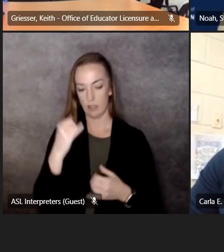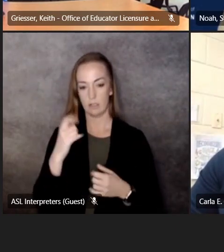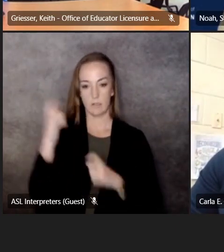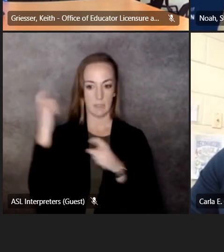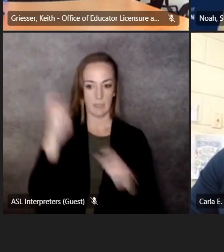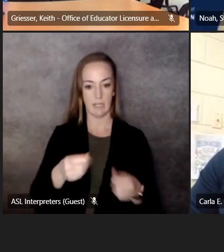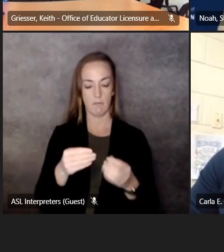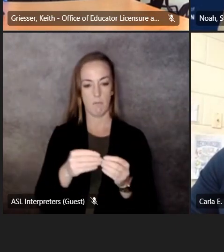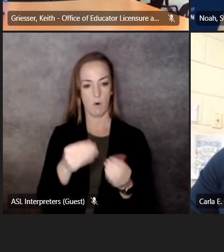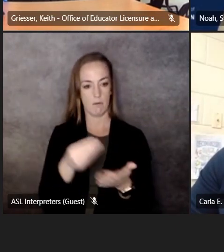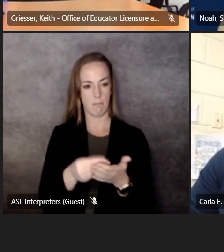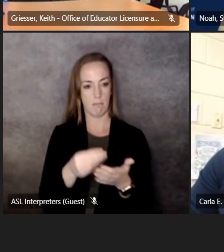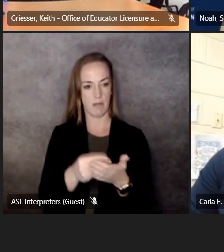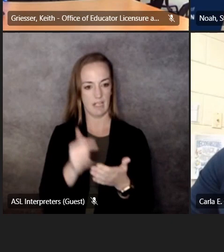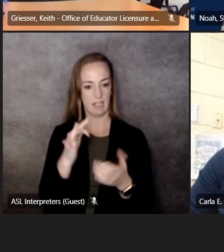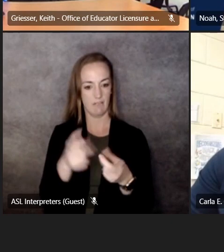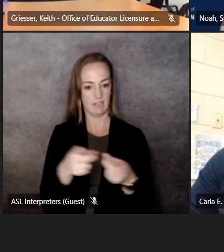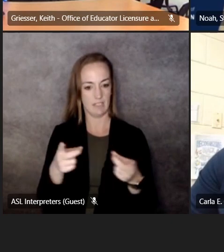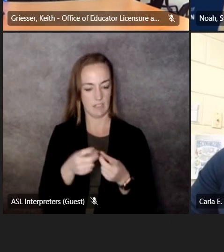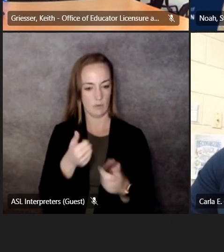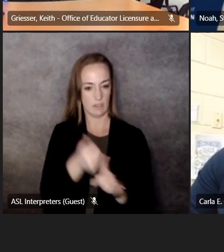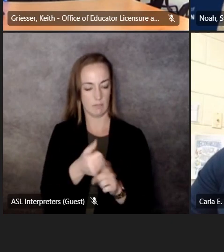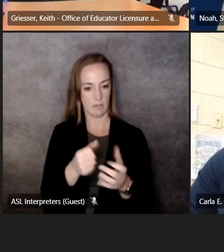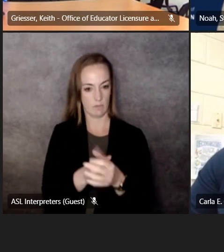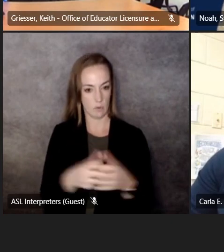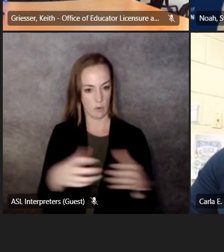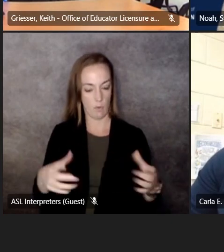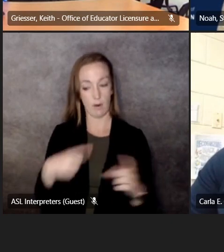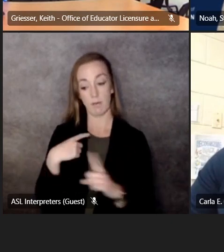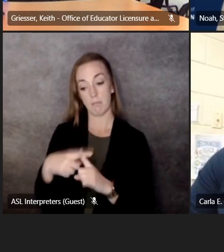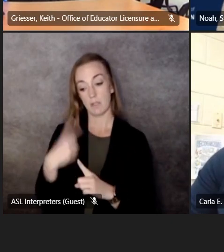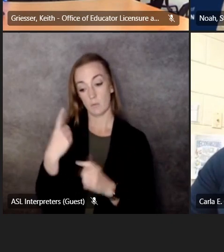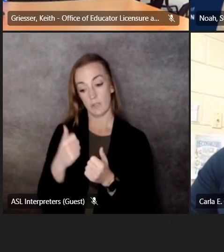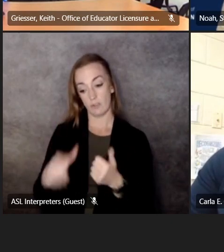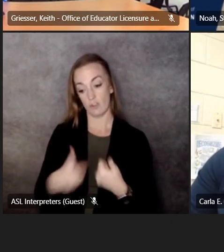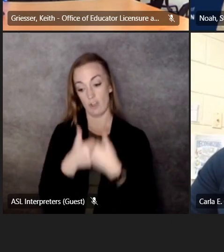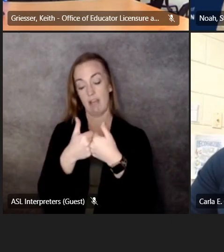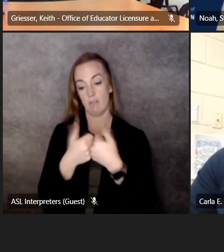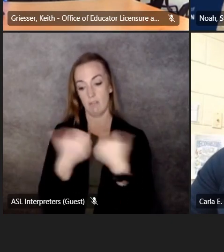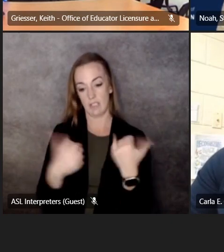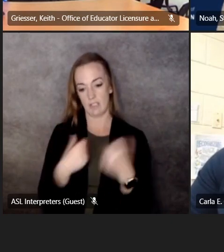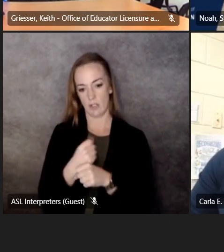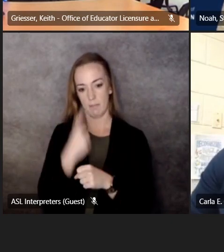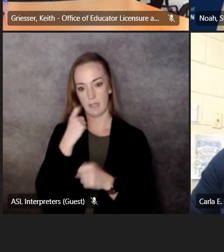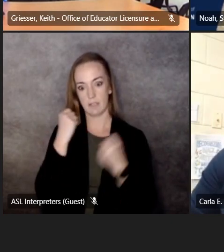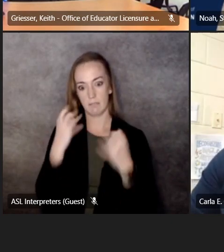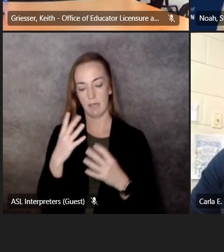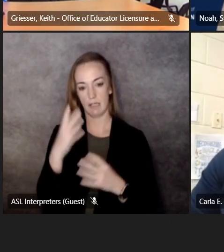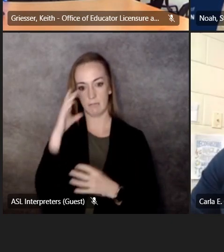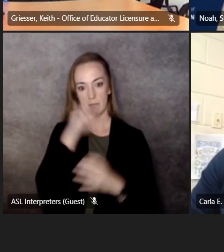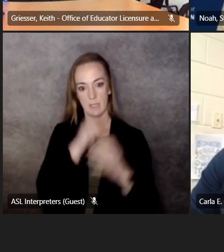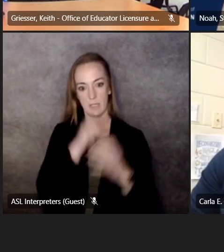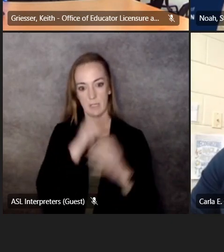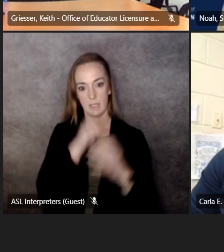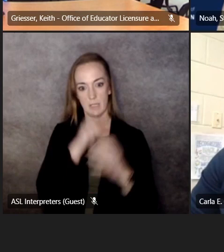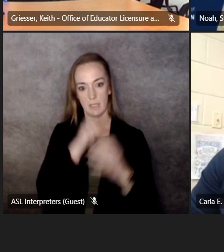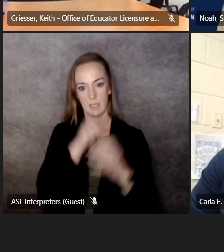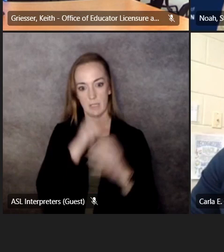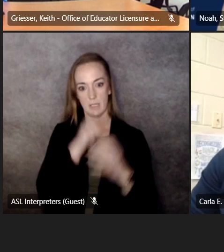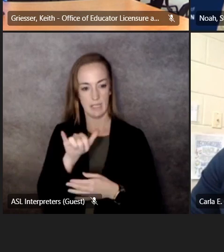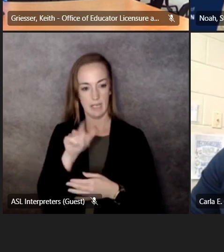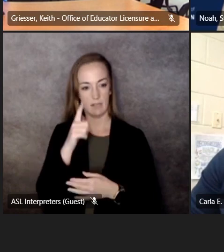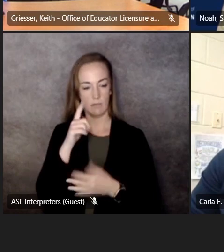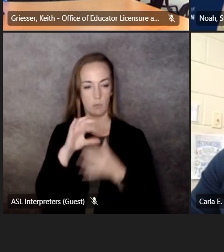districts that are growing. And one of the challenges that we've had this year with all the absences related to average daily